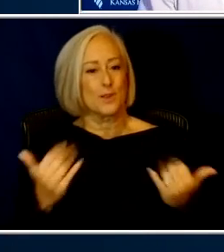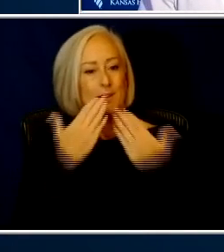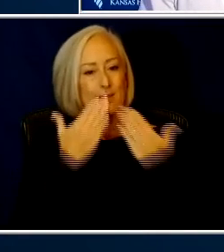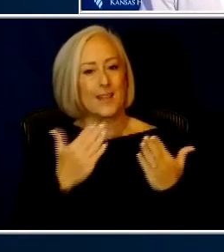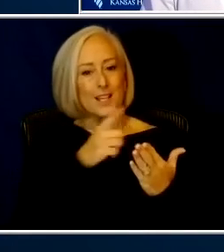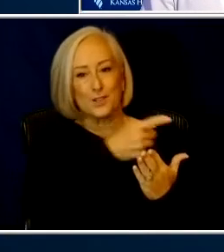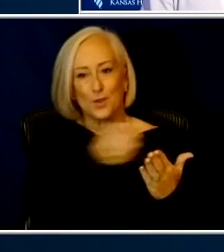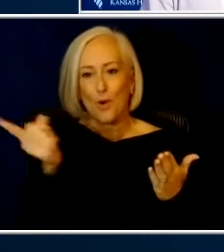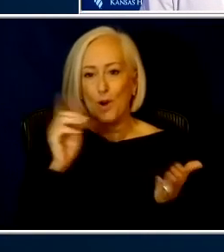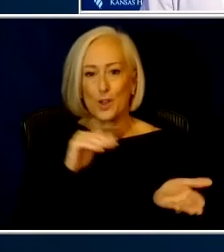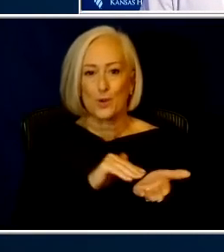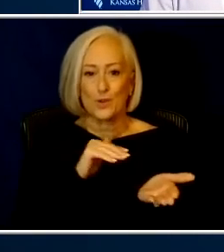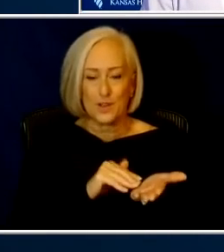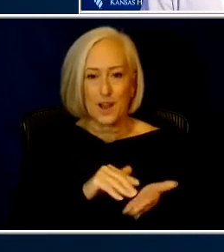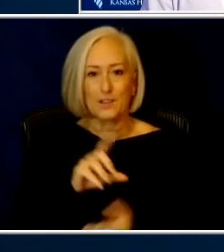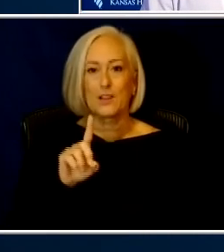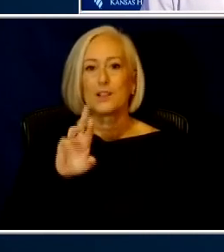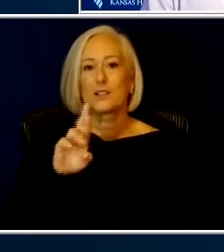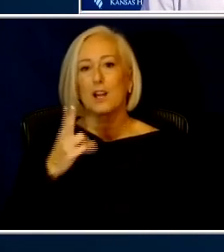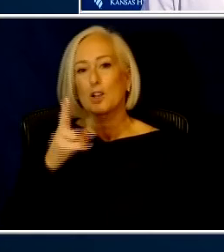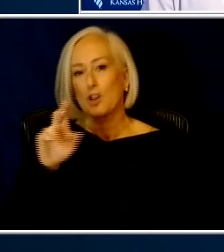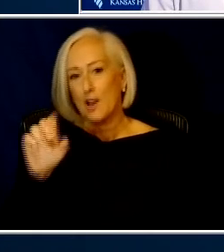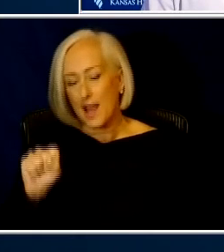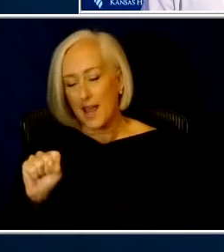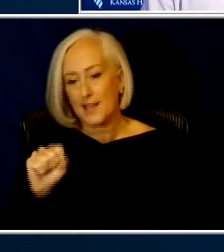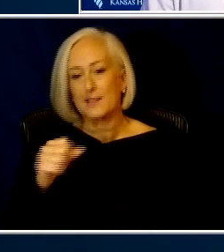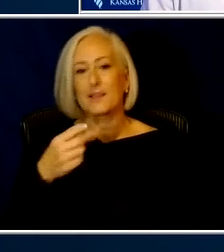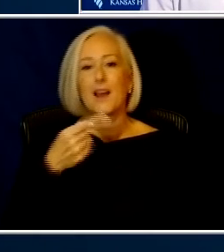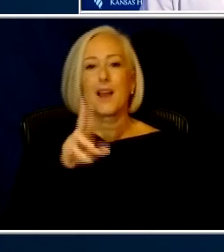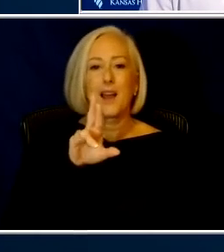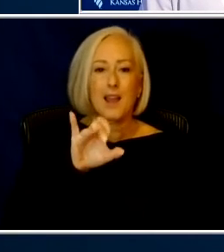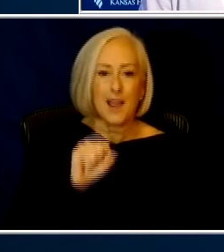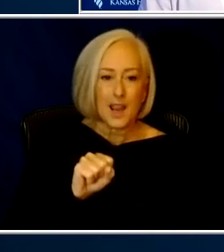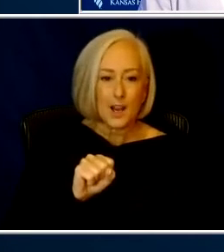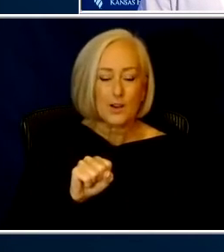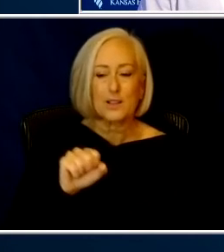Dr. Hays from Advent, Dr. Harris from HaysMed, Dr. Stewart